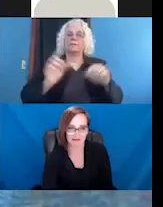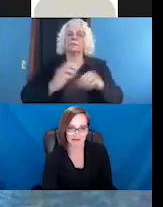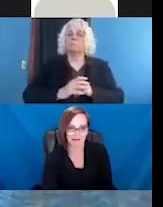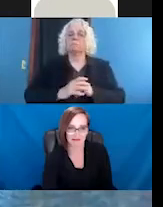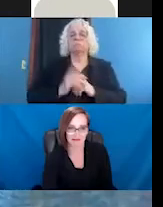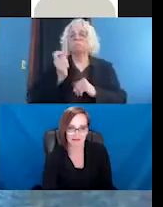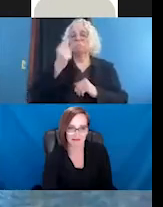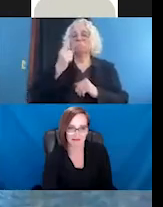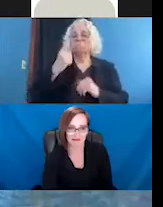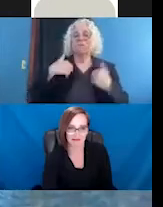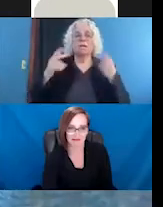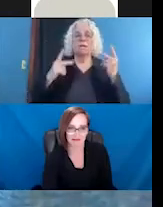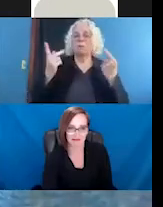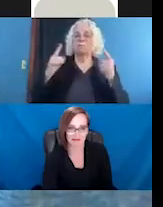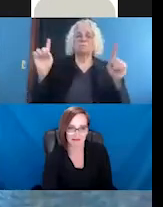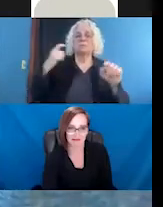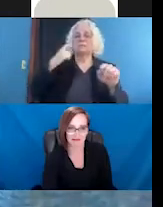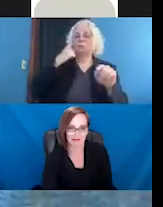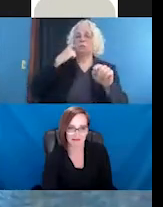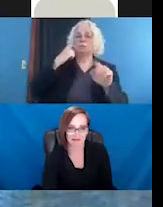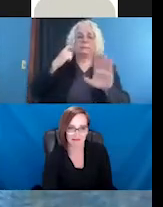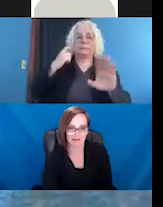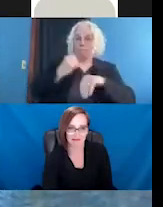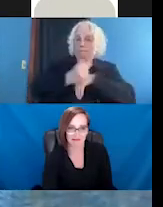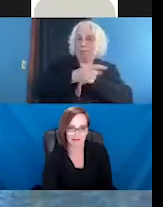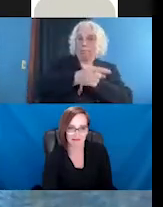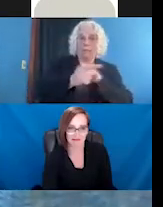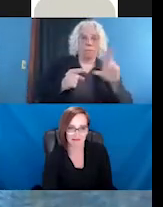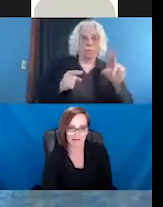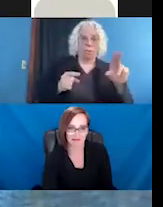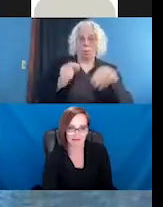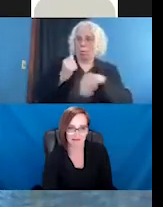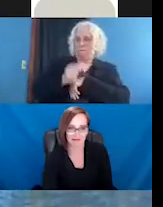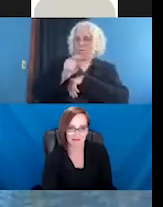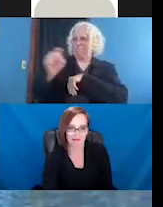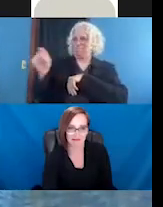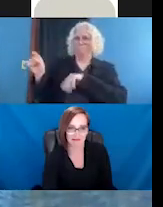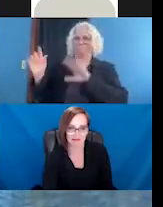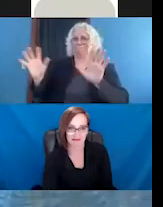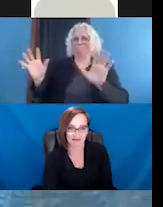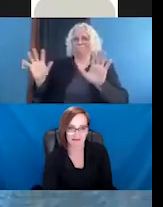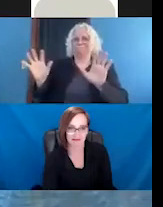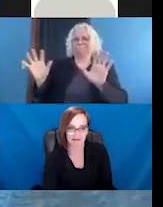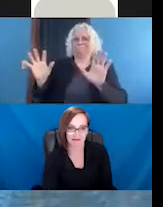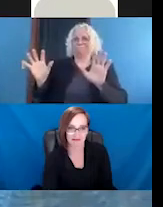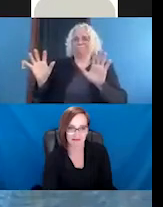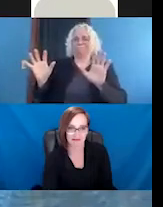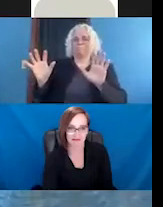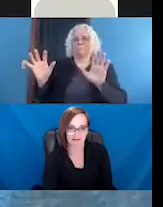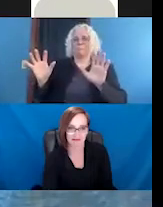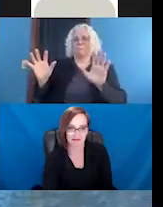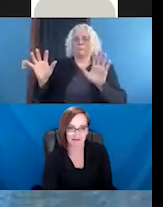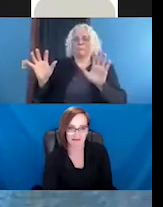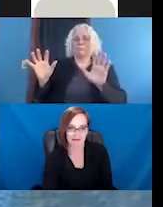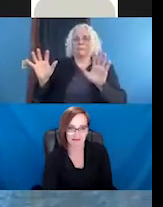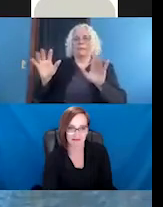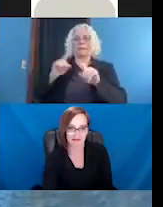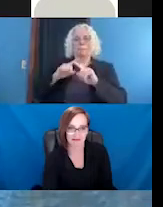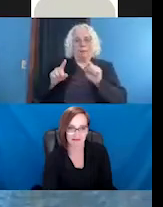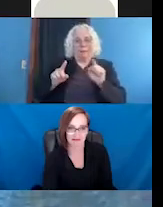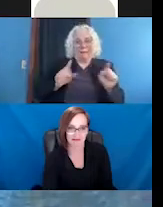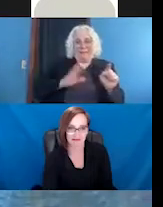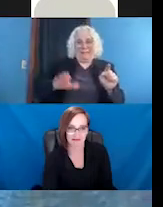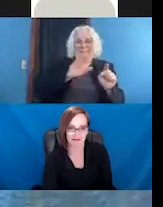greatest success through no fault of their own, through no fault of any of our, of us. Here at the table, they haven't had early